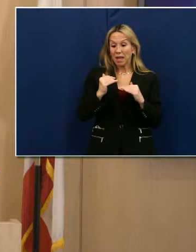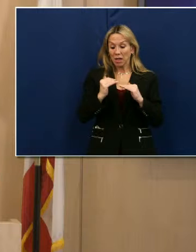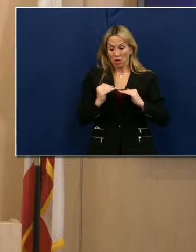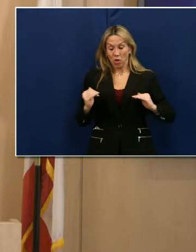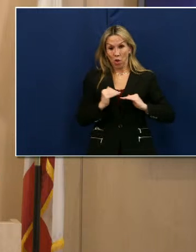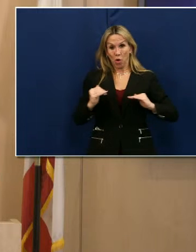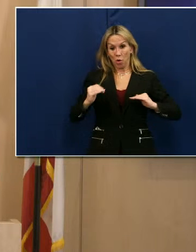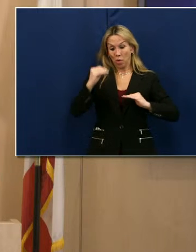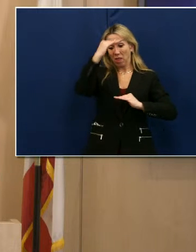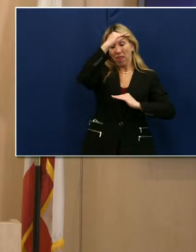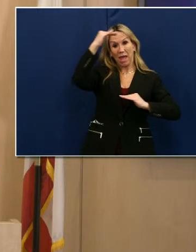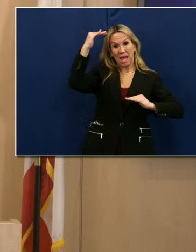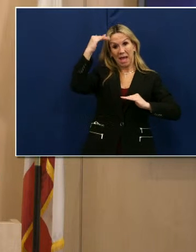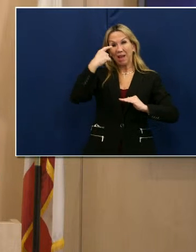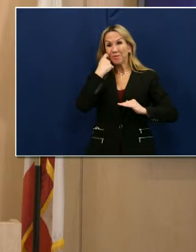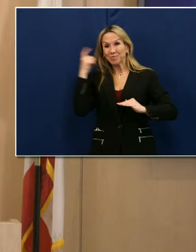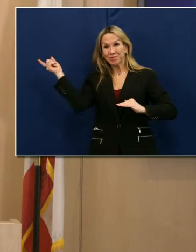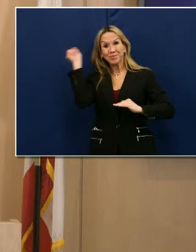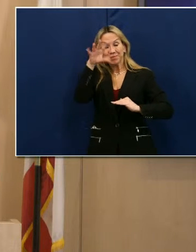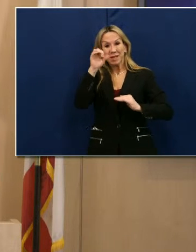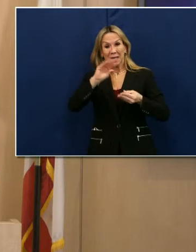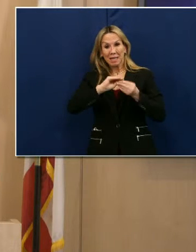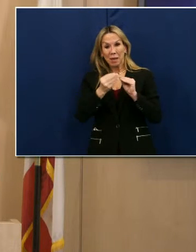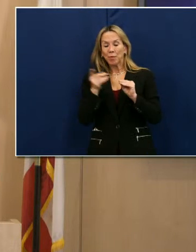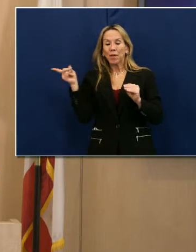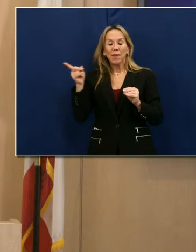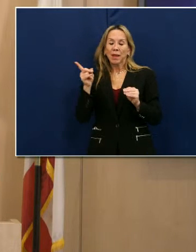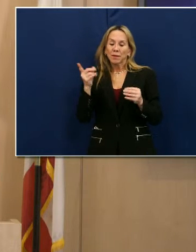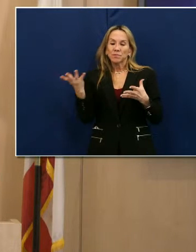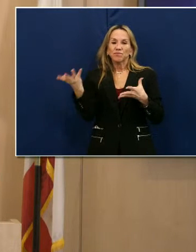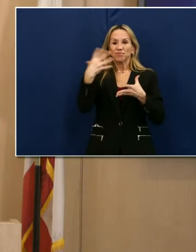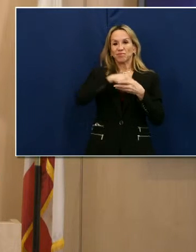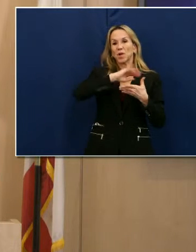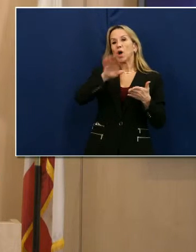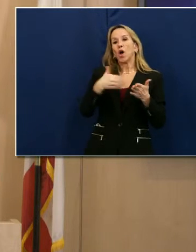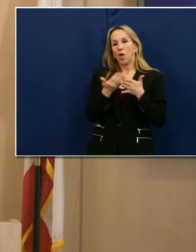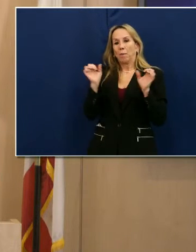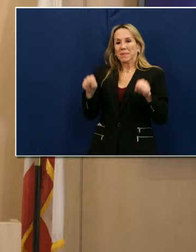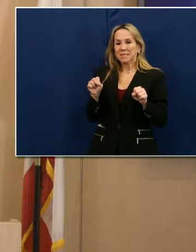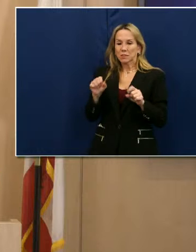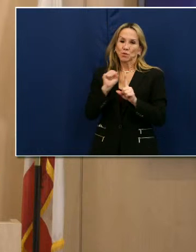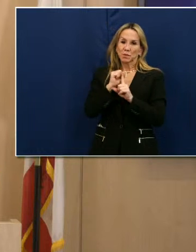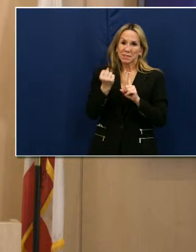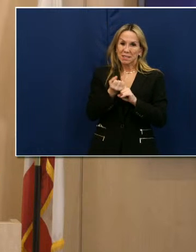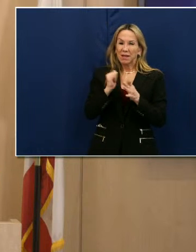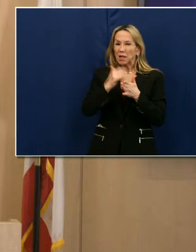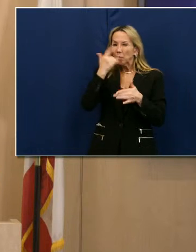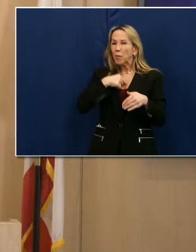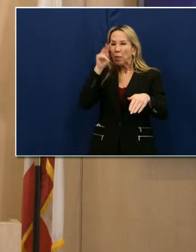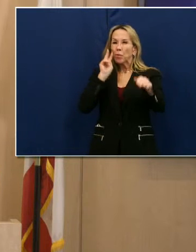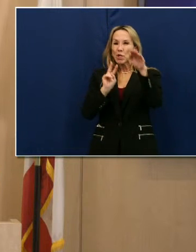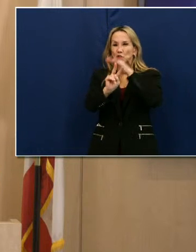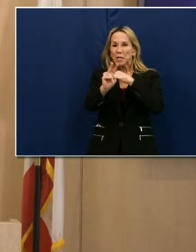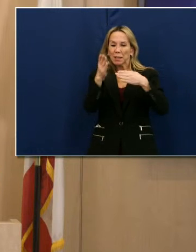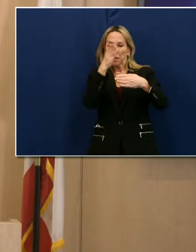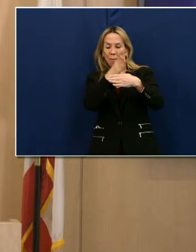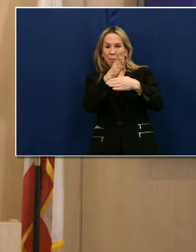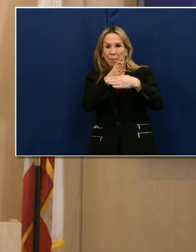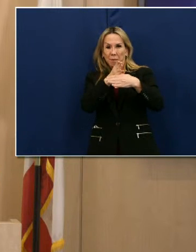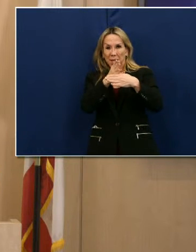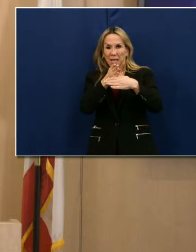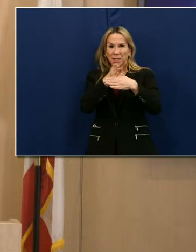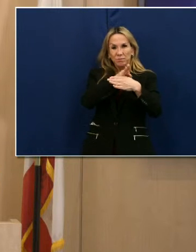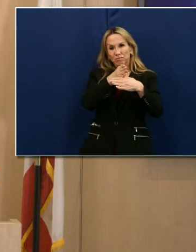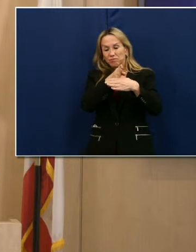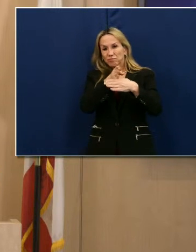that probably factors in all of the potential scenarios that you'd have there, which is why obviously we projected that middle point is and the